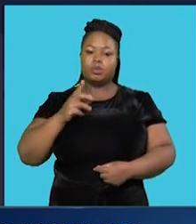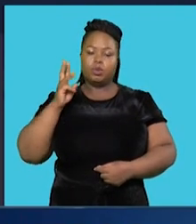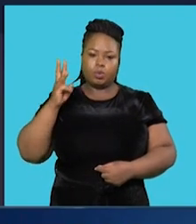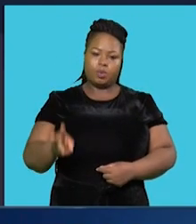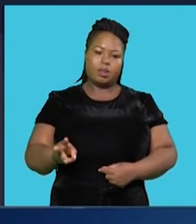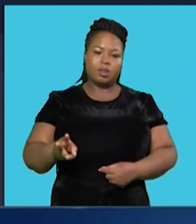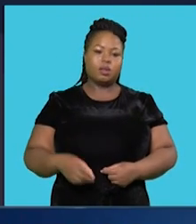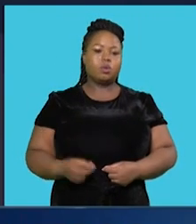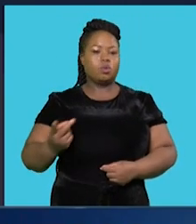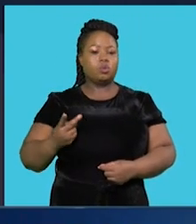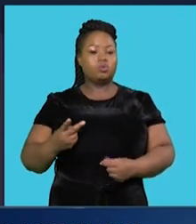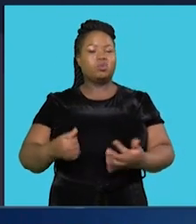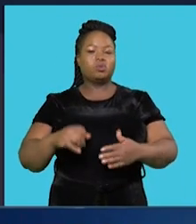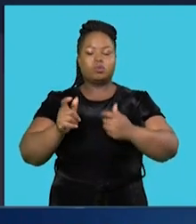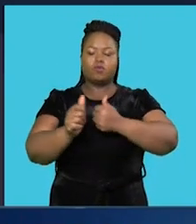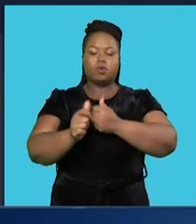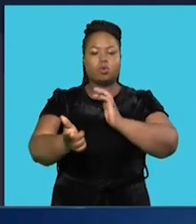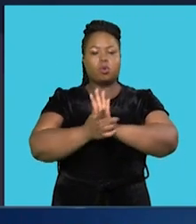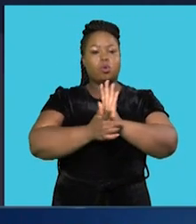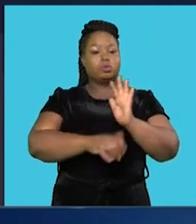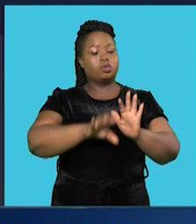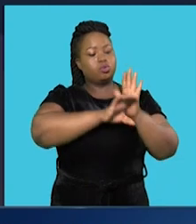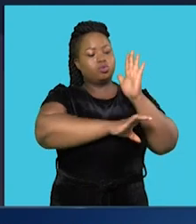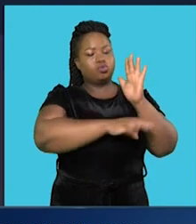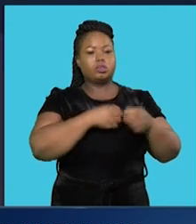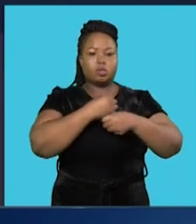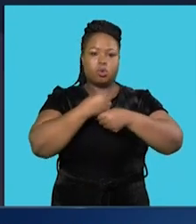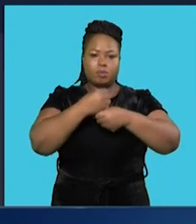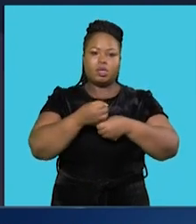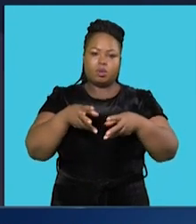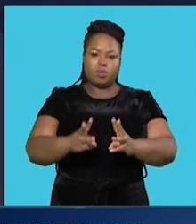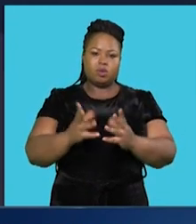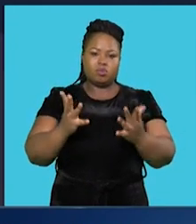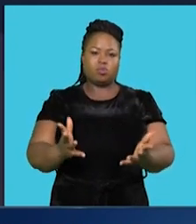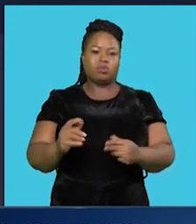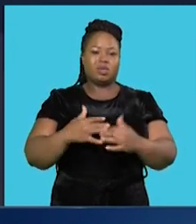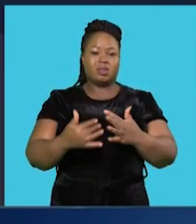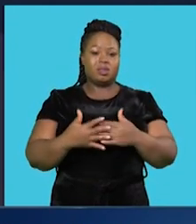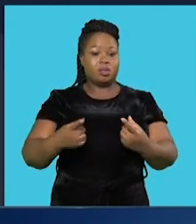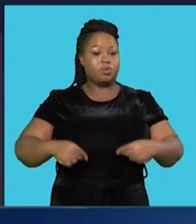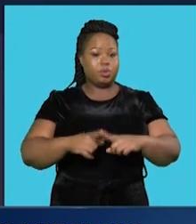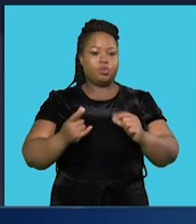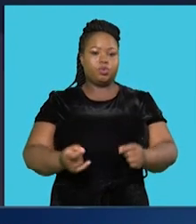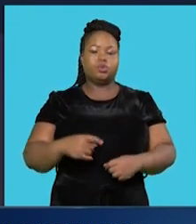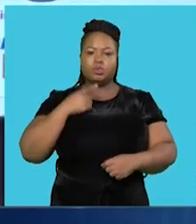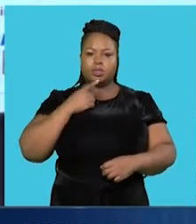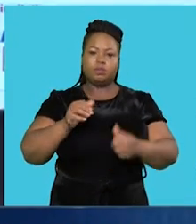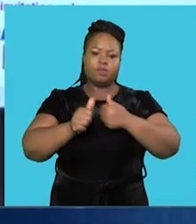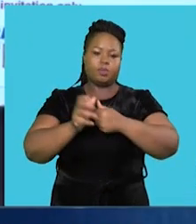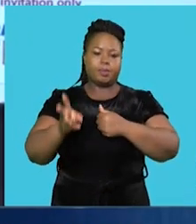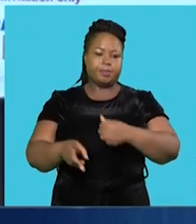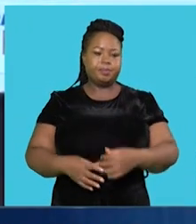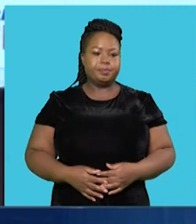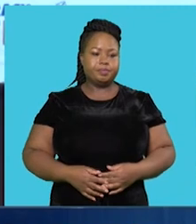fambai kuya emlau lesi ikombe lakui kampi nsasona nileka silu mkwas lesi vayi ikombe lakui famsasona